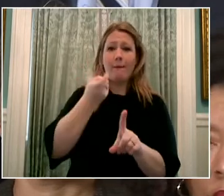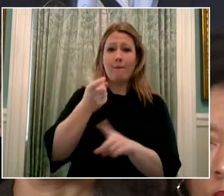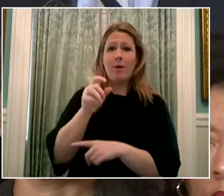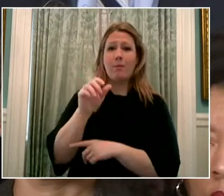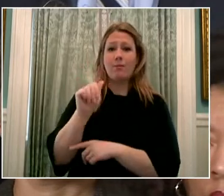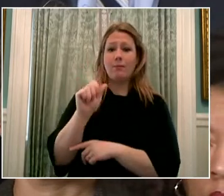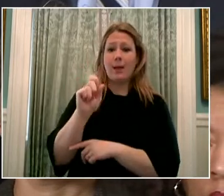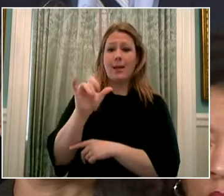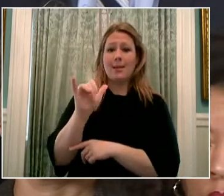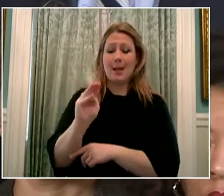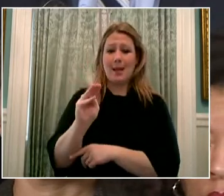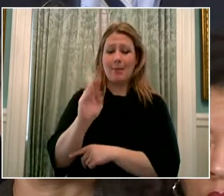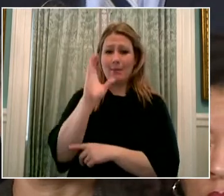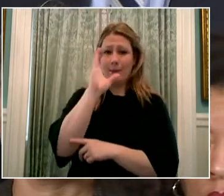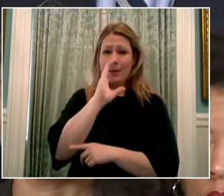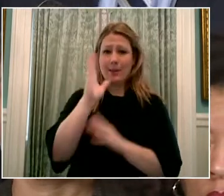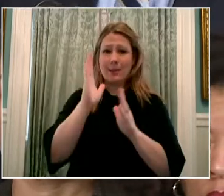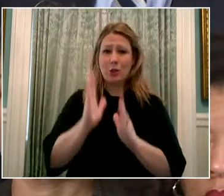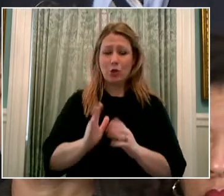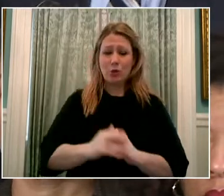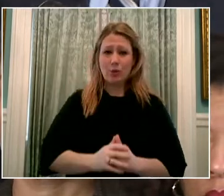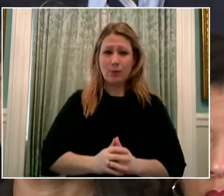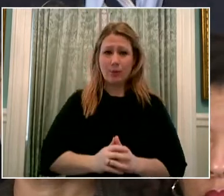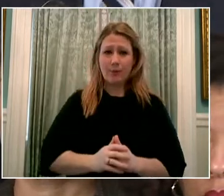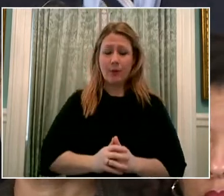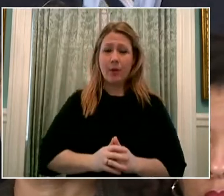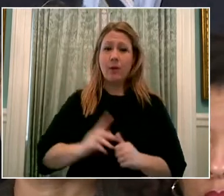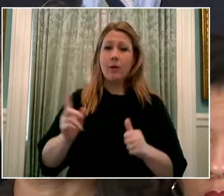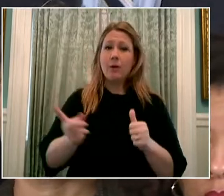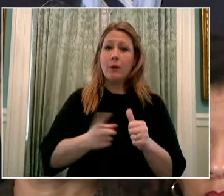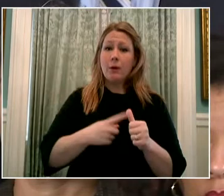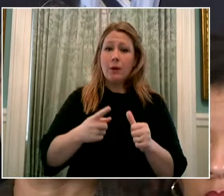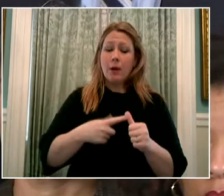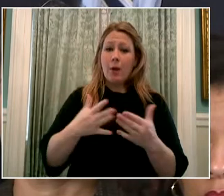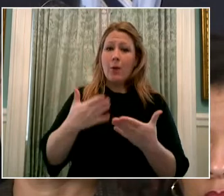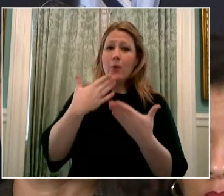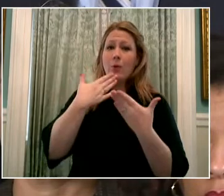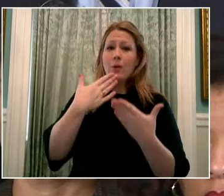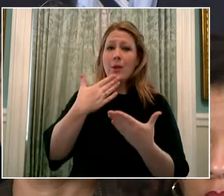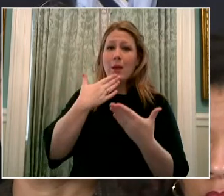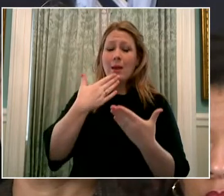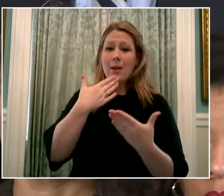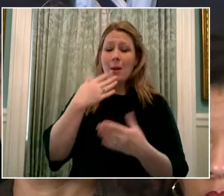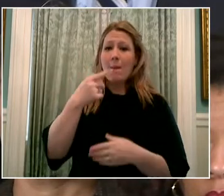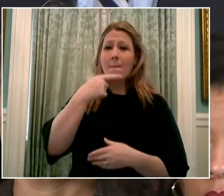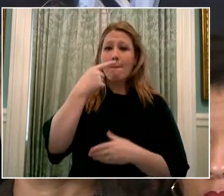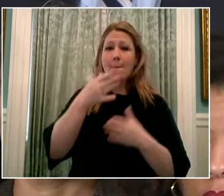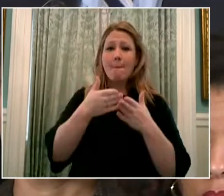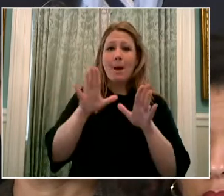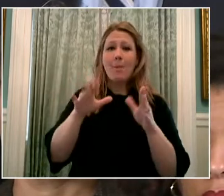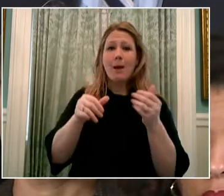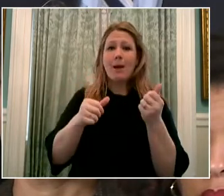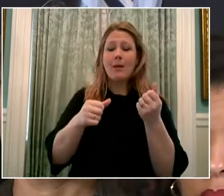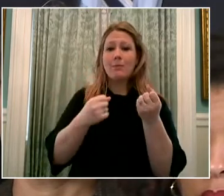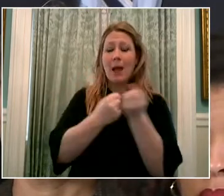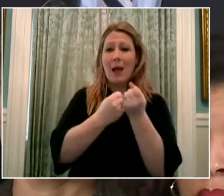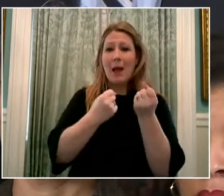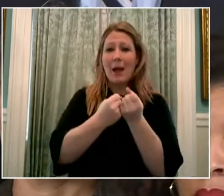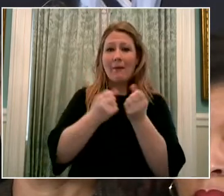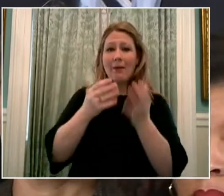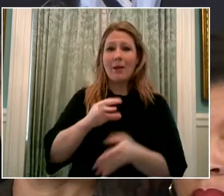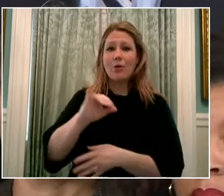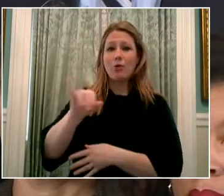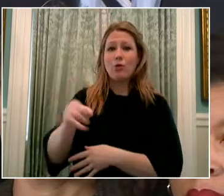Advocate Jumaane Williams today. He's not on the steps of City Hall asking, what are we